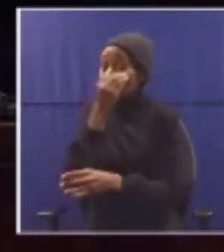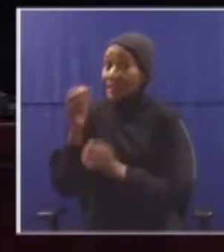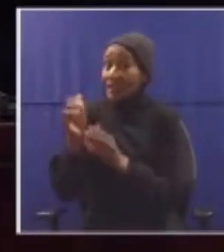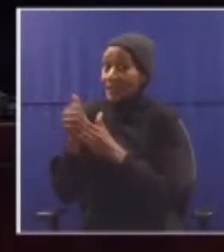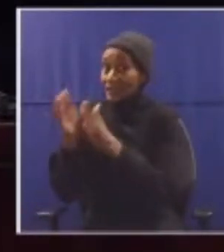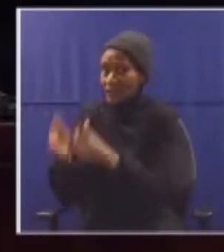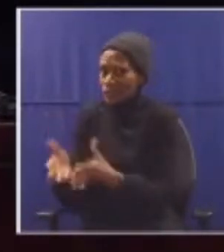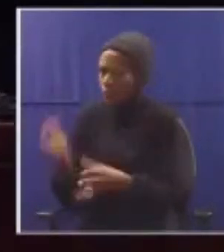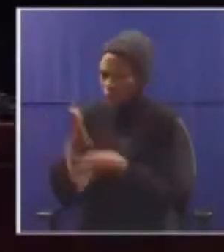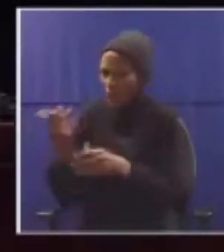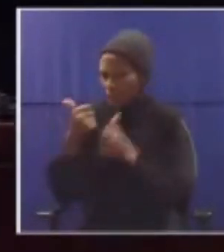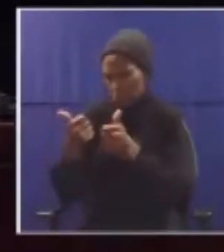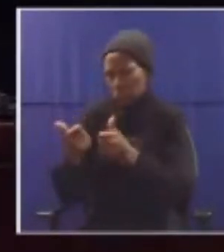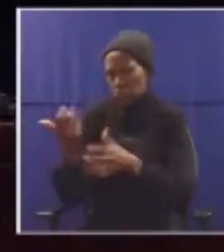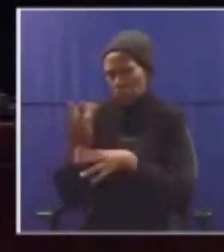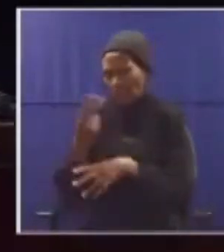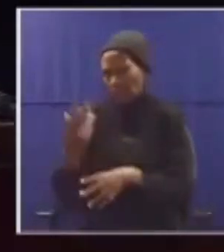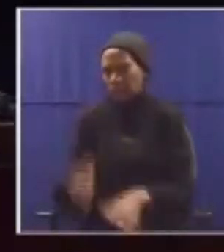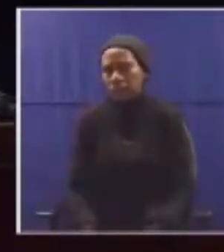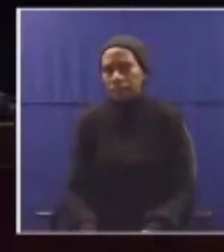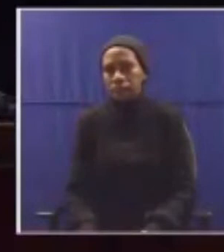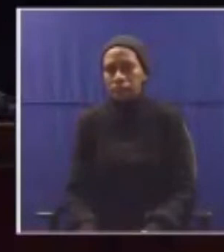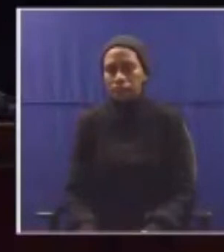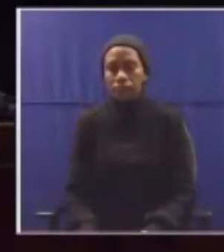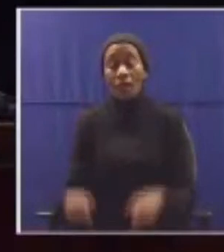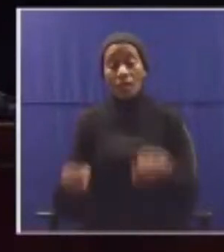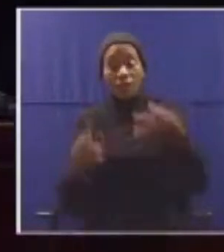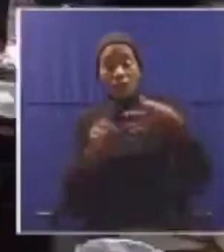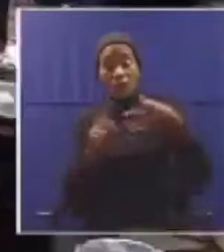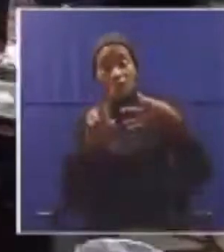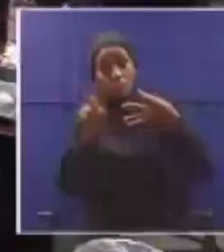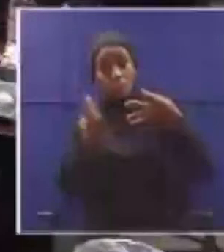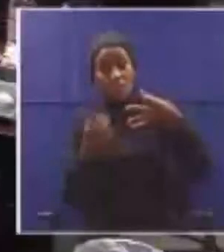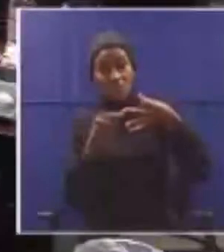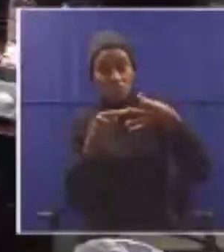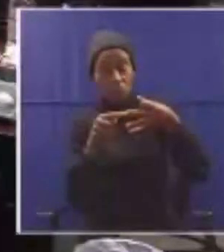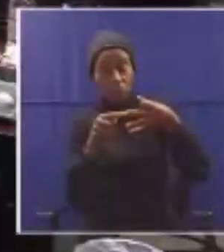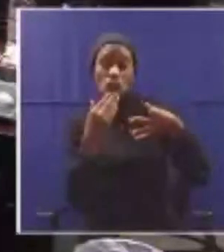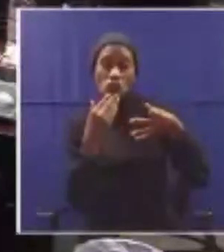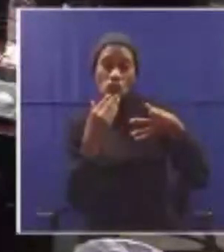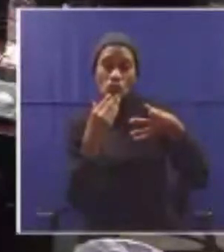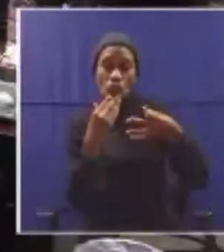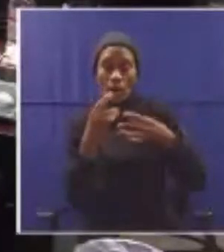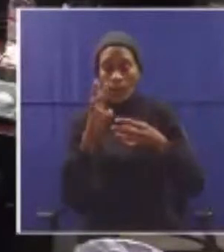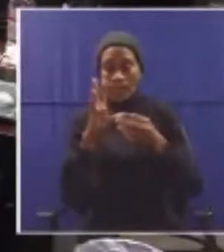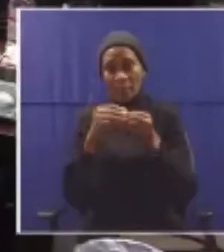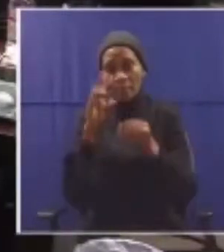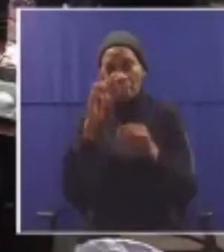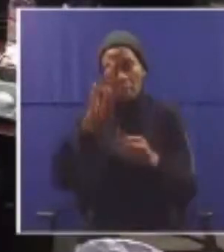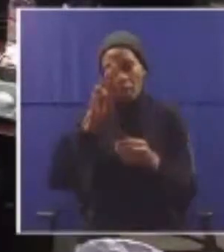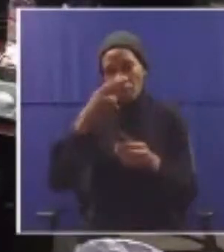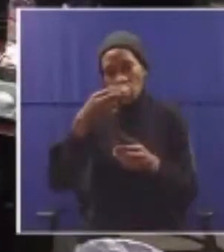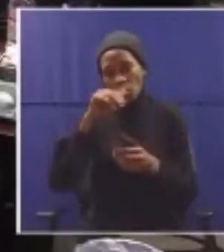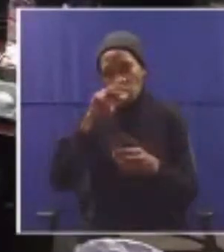much. Thank you. The third supplementary question will be asked by the Honorable Whitfield.